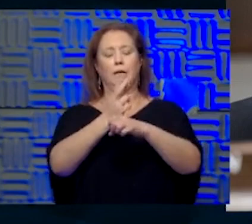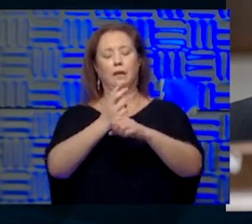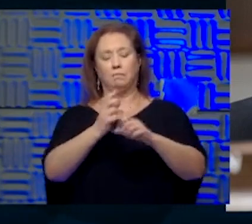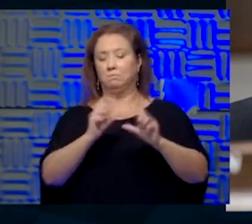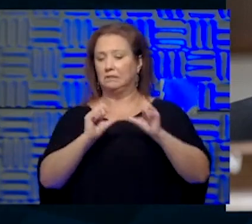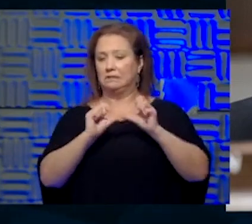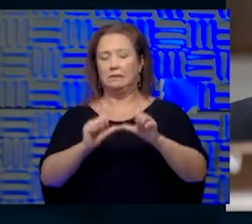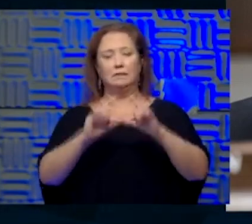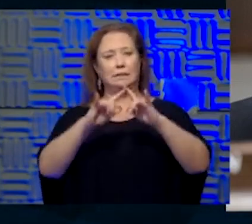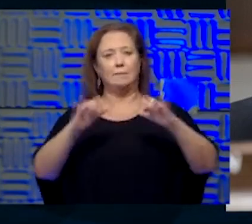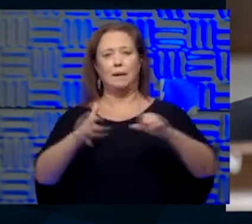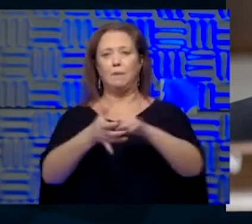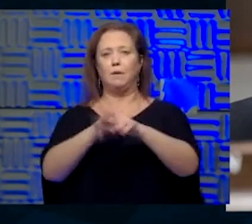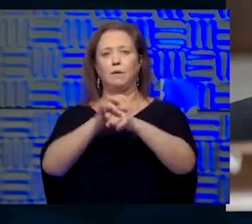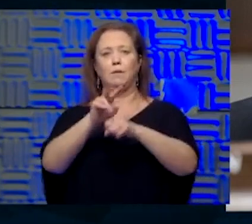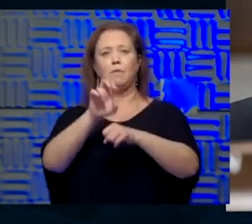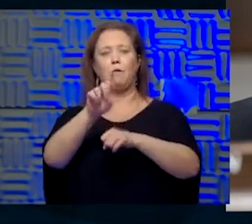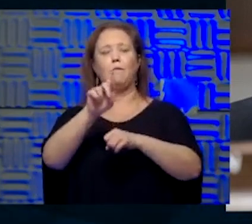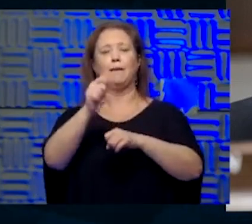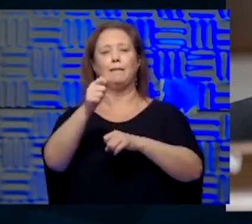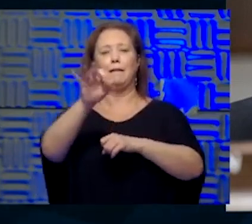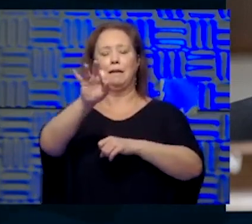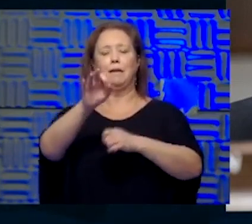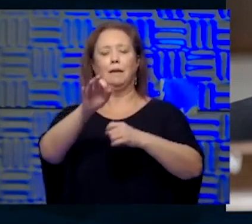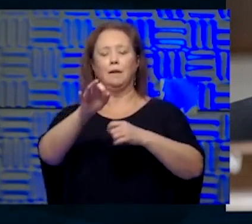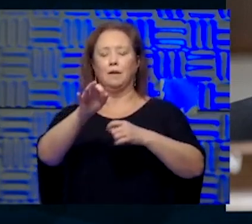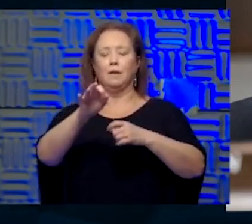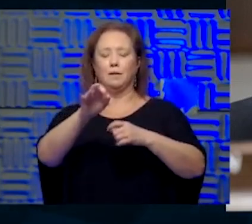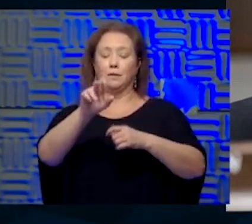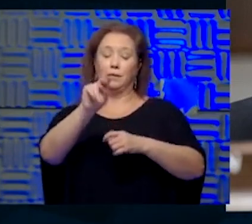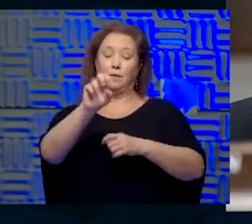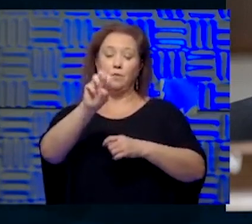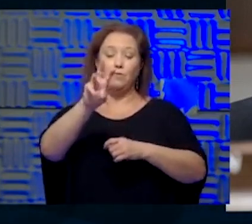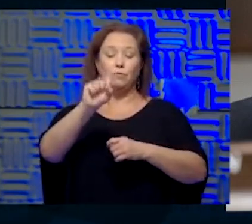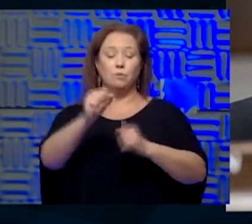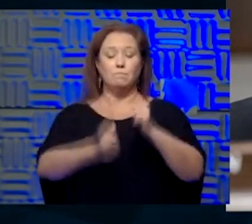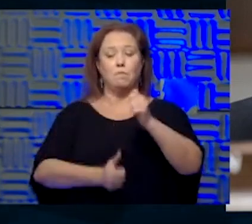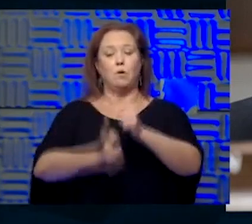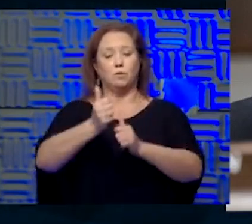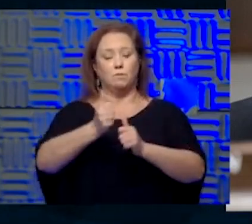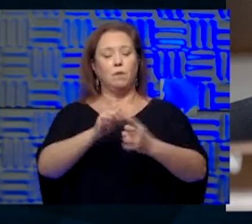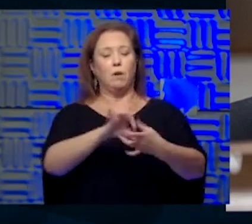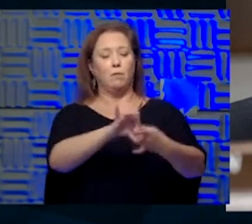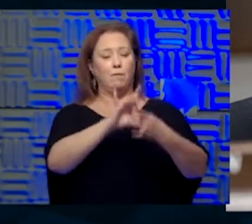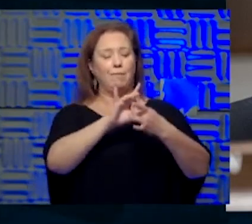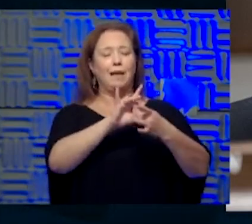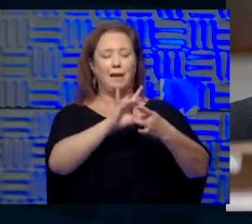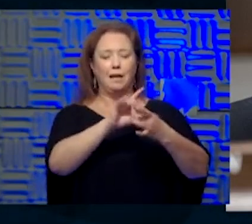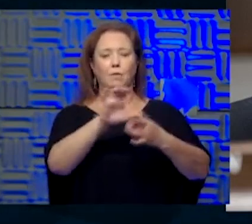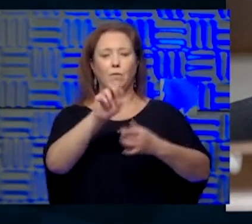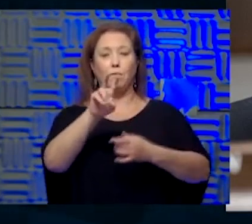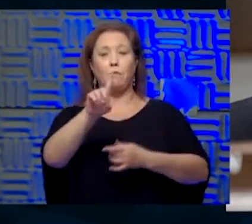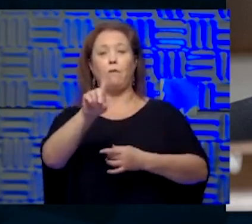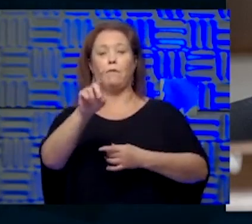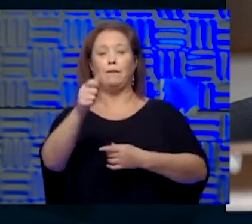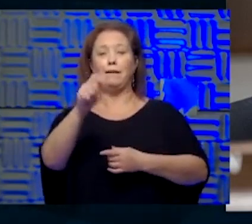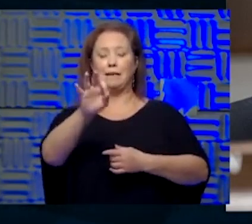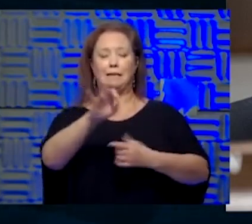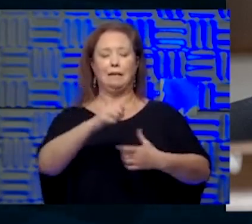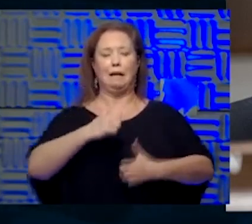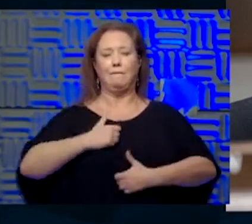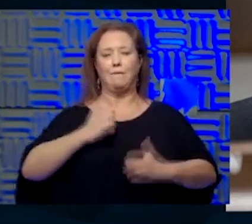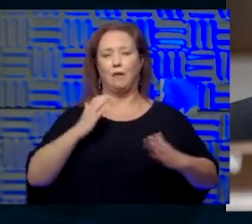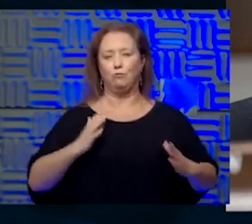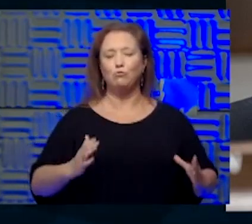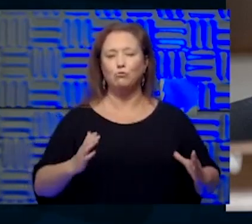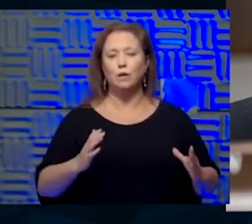COVID-19 dominating the news. While some of the things we do are related to COVID-19, they are related to veterans in every aspect. And I